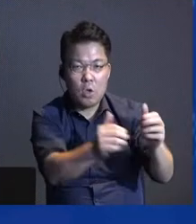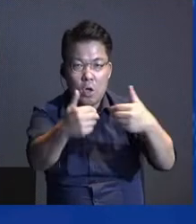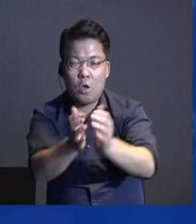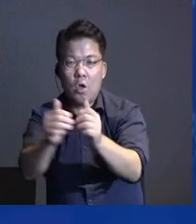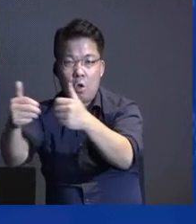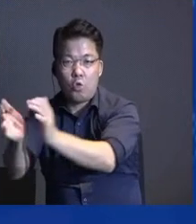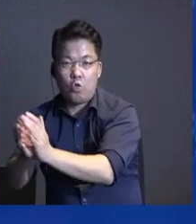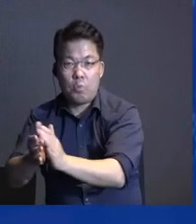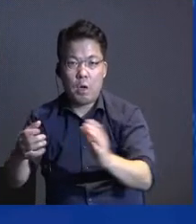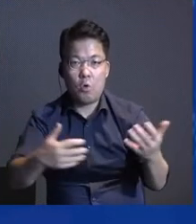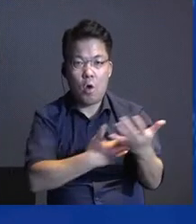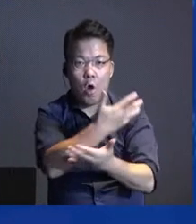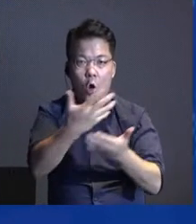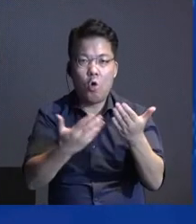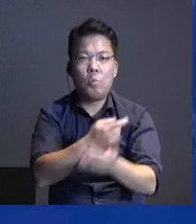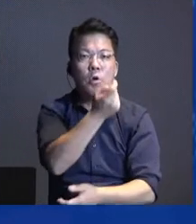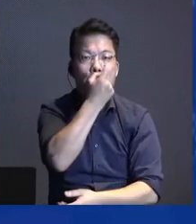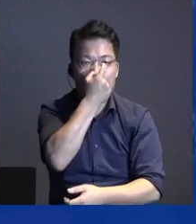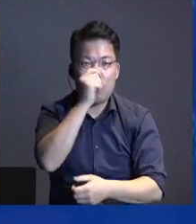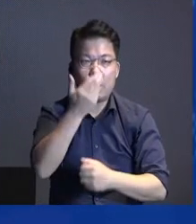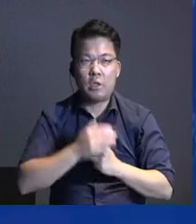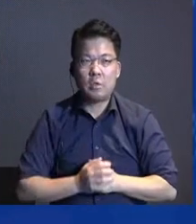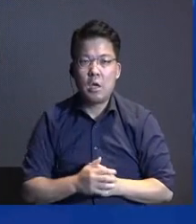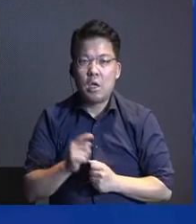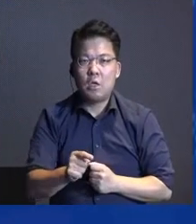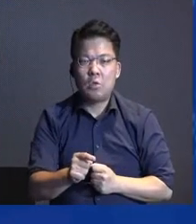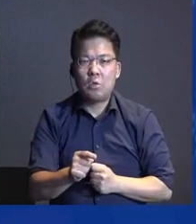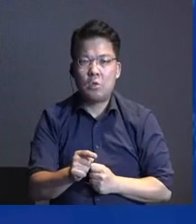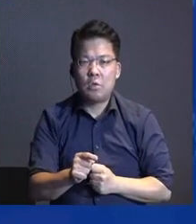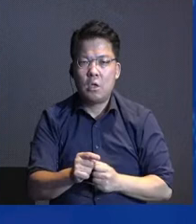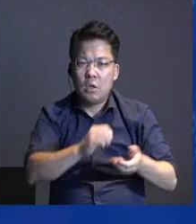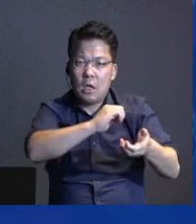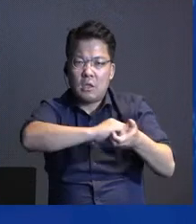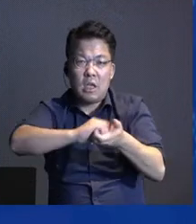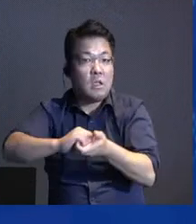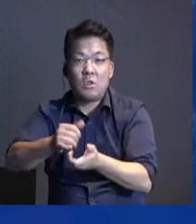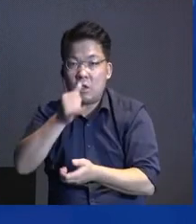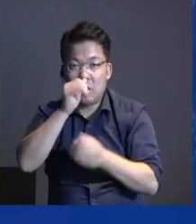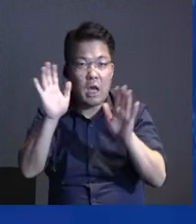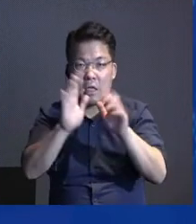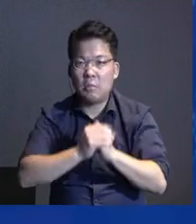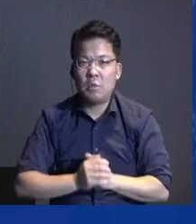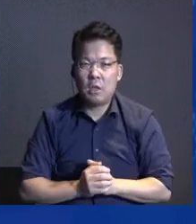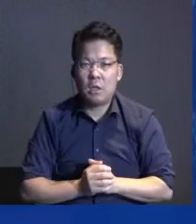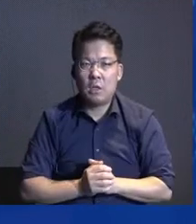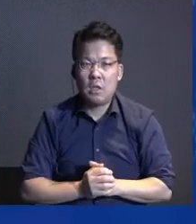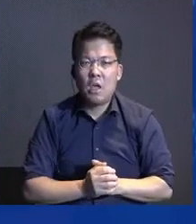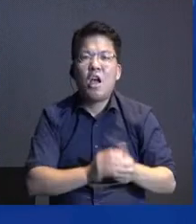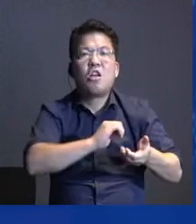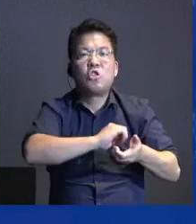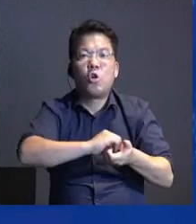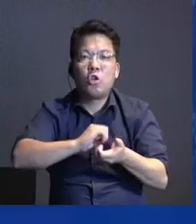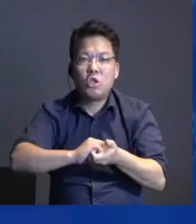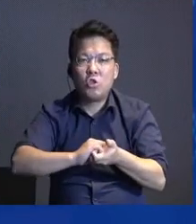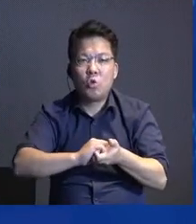group wanted, which topics they are interested in, but also kind of which hands-on activities they might